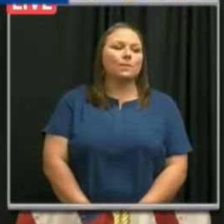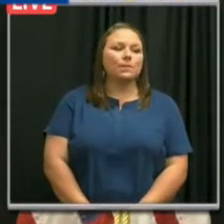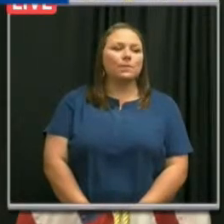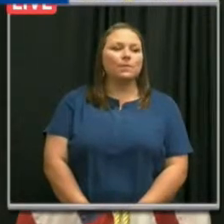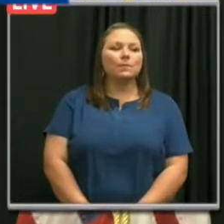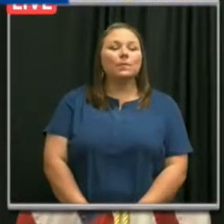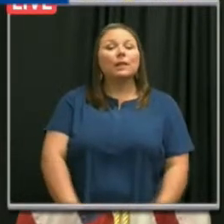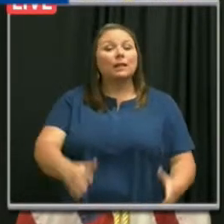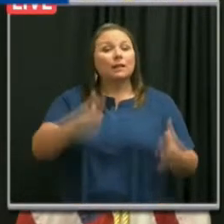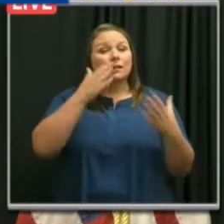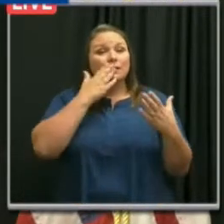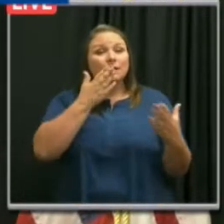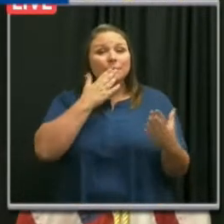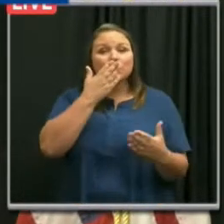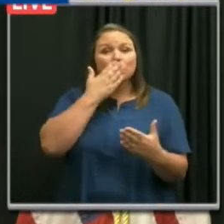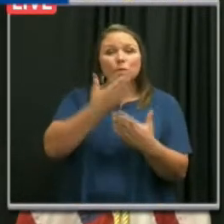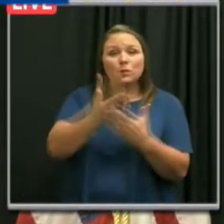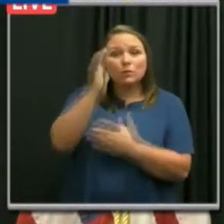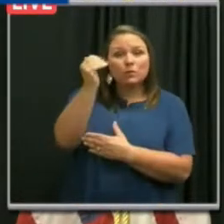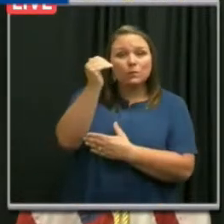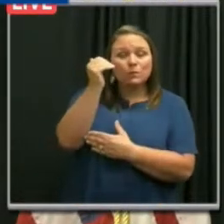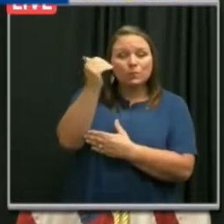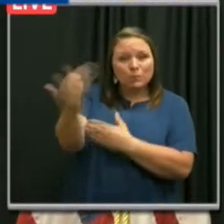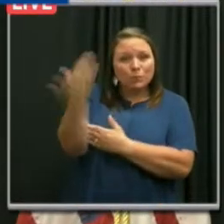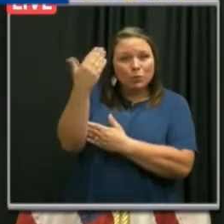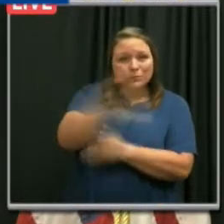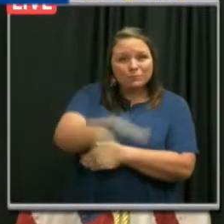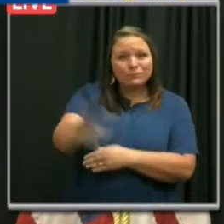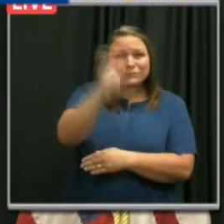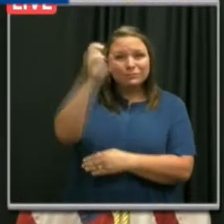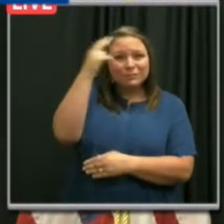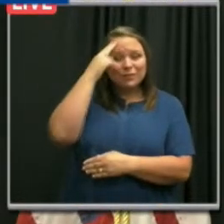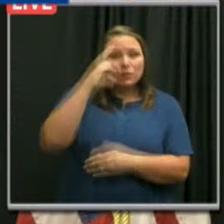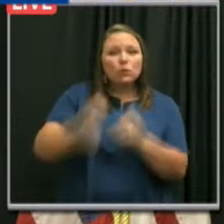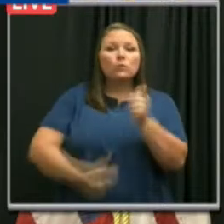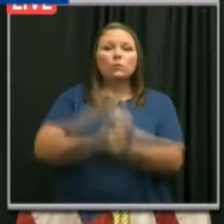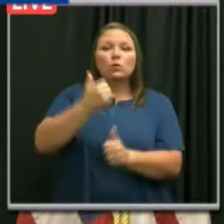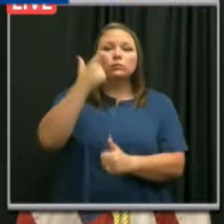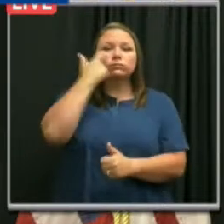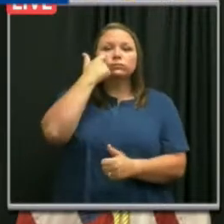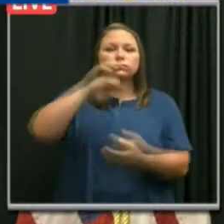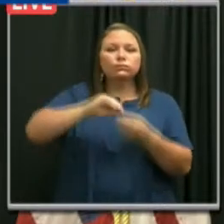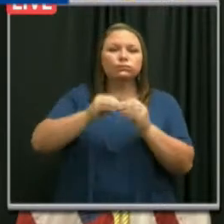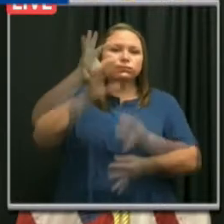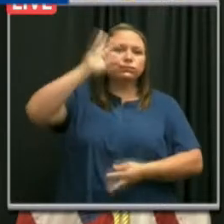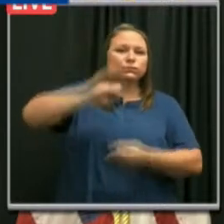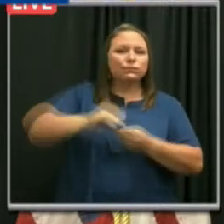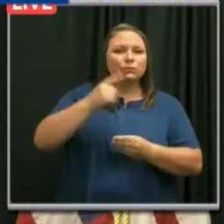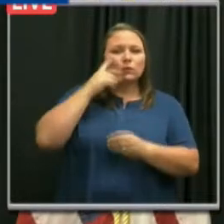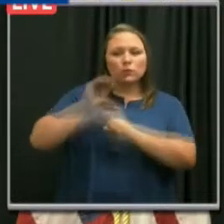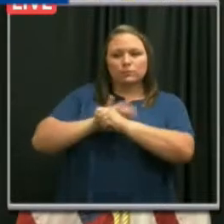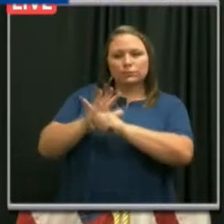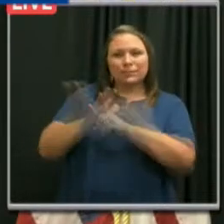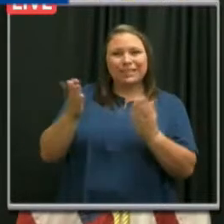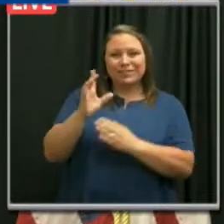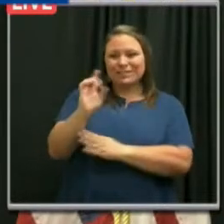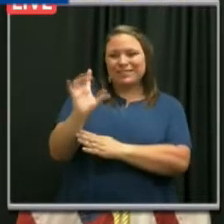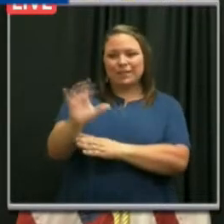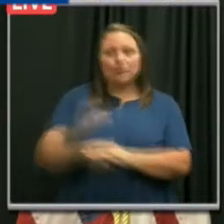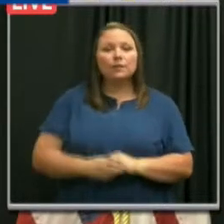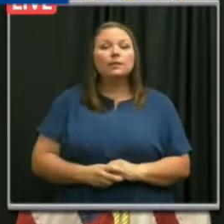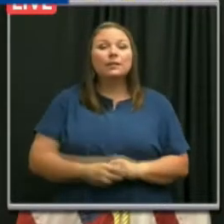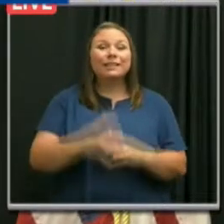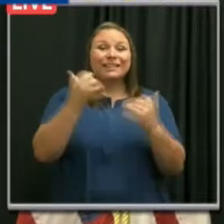Thank you, Mayor Cooper, and good morning, Nashville. Here's the latest on coronavirus in Nashville and Davidson County. We now